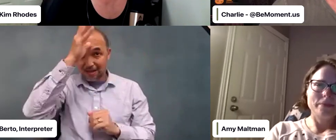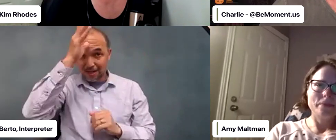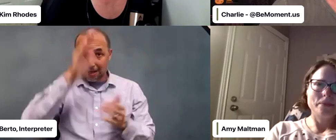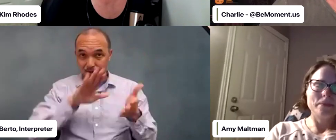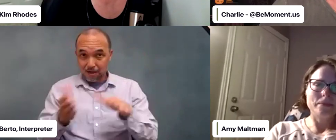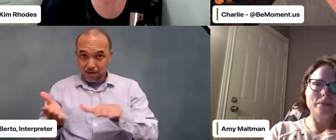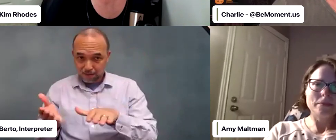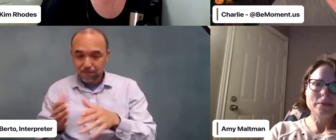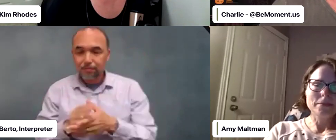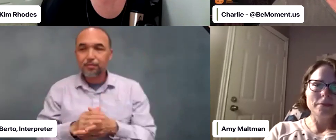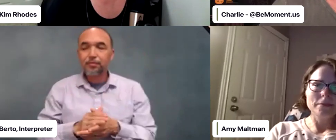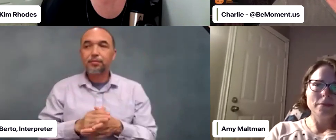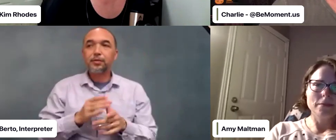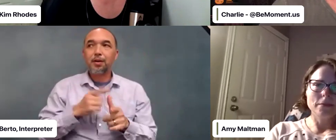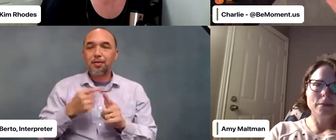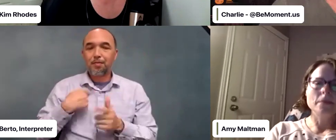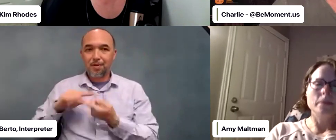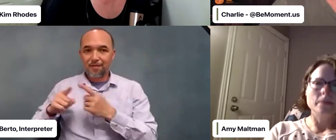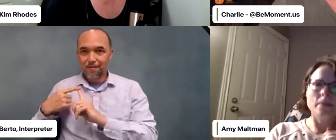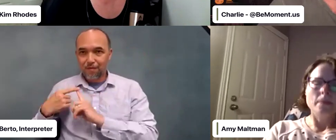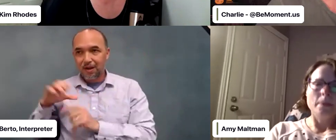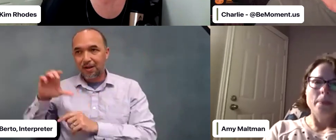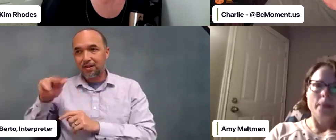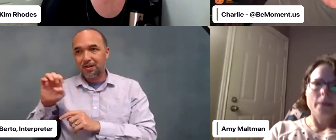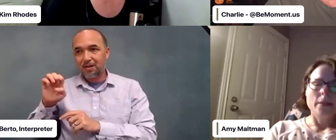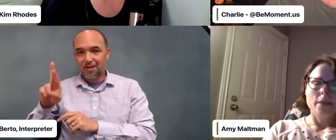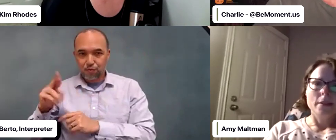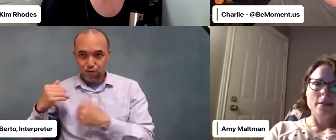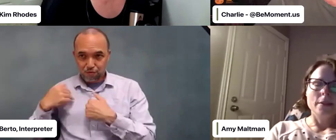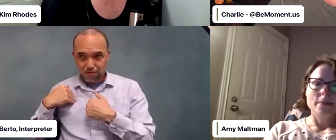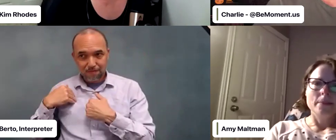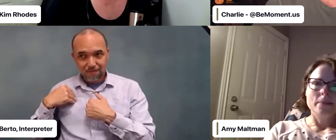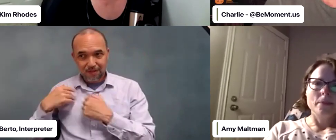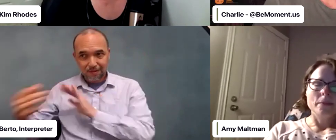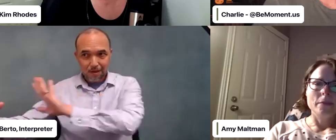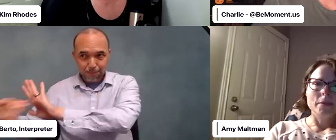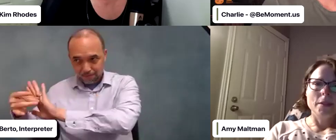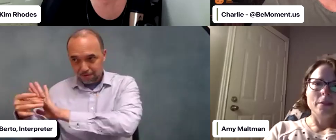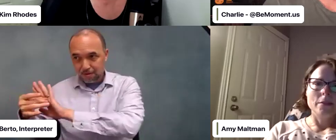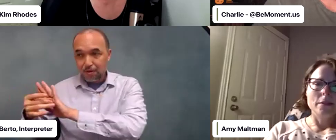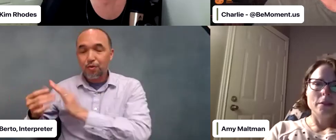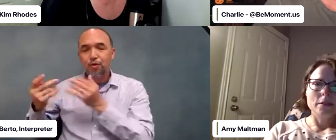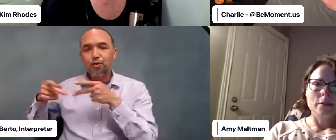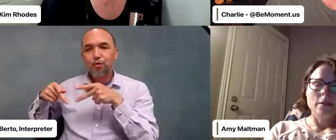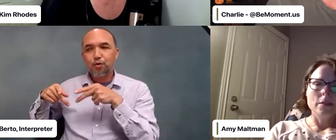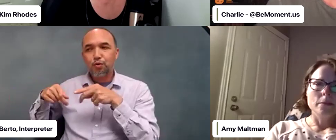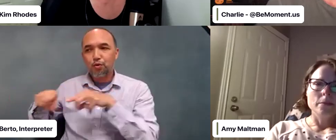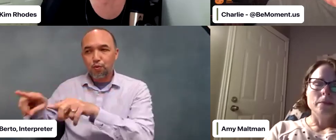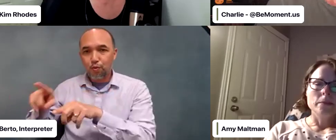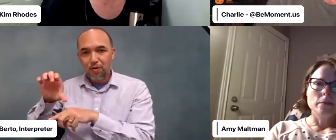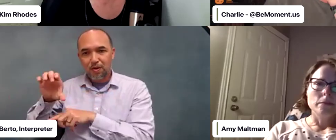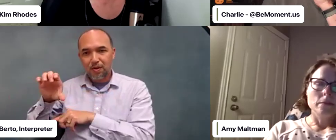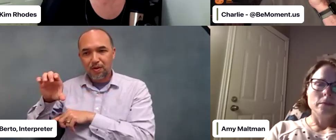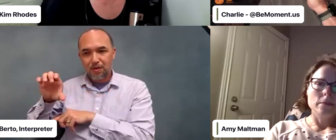friend of mine had cancer, and I would go and sit with him while he had chemotherapy so his mom could have a break.